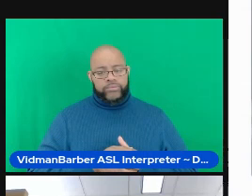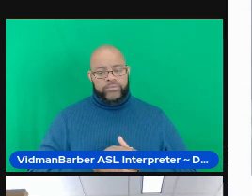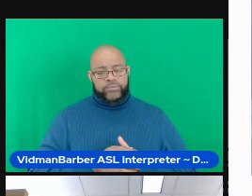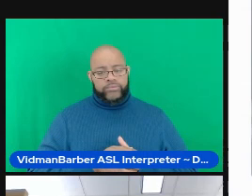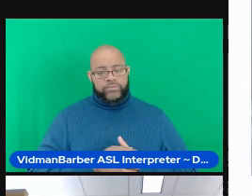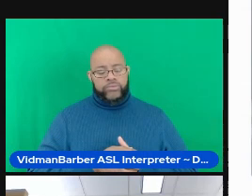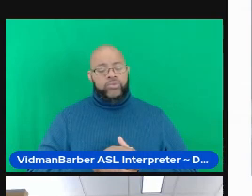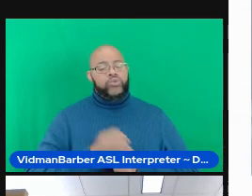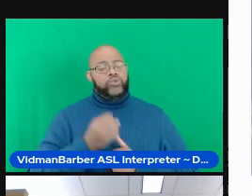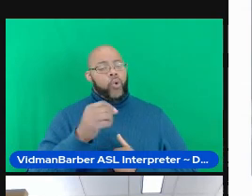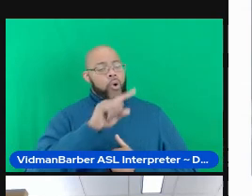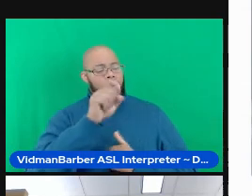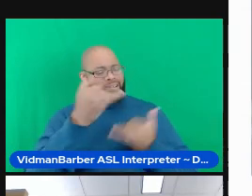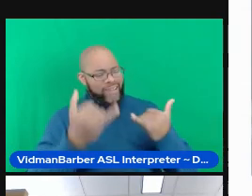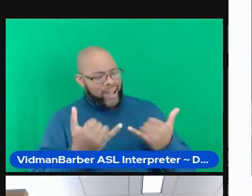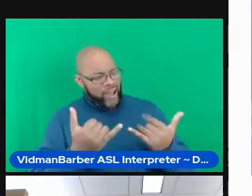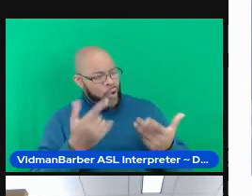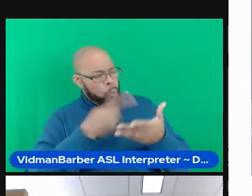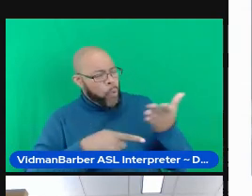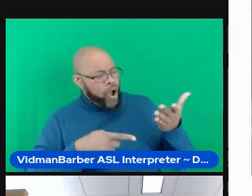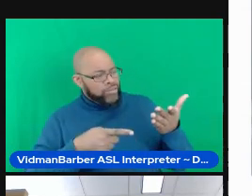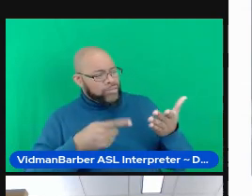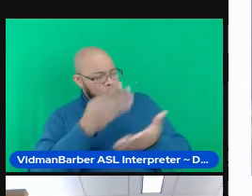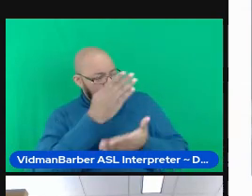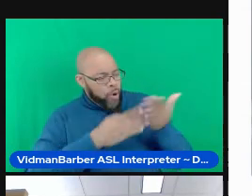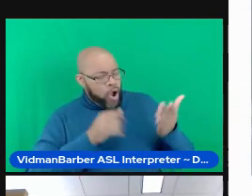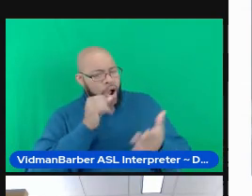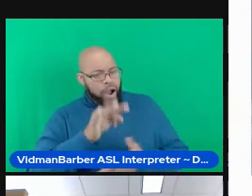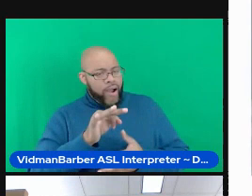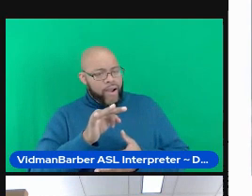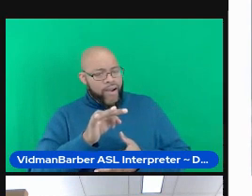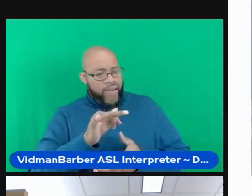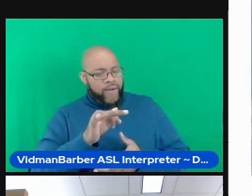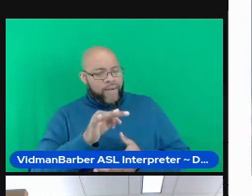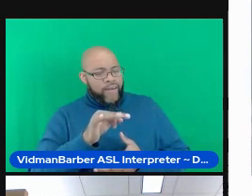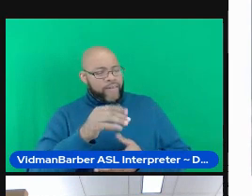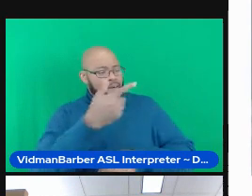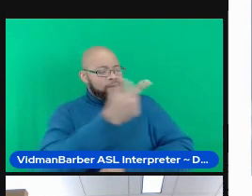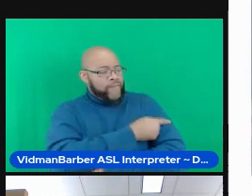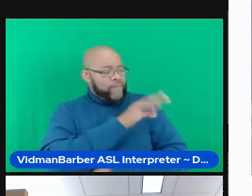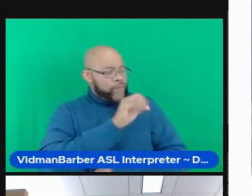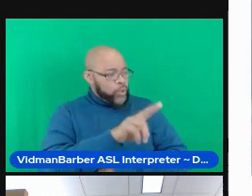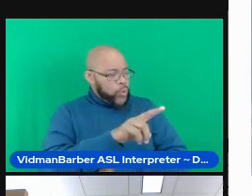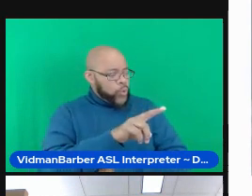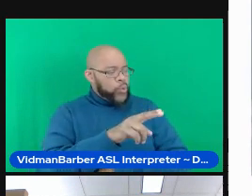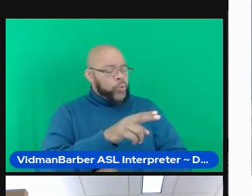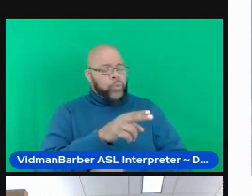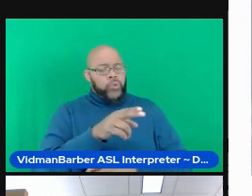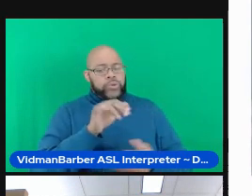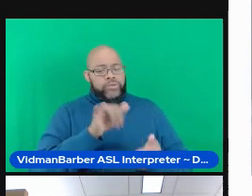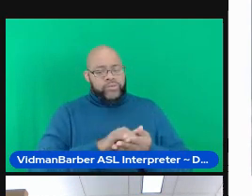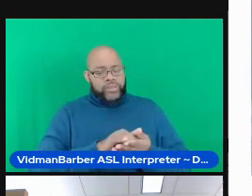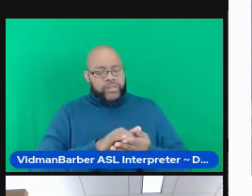so then the question was, what component of the influenza vaccine